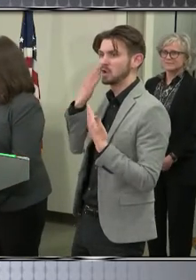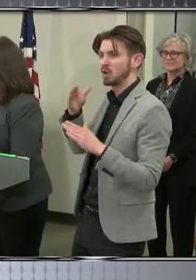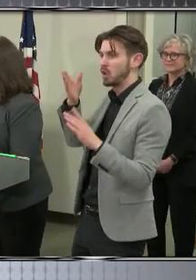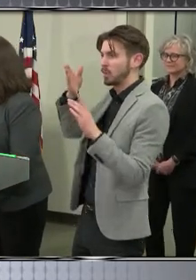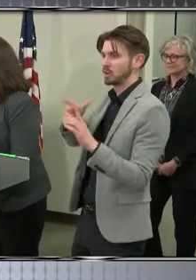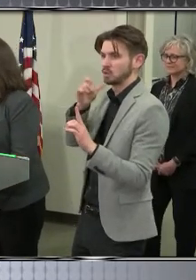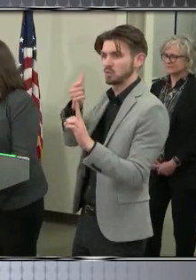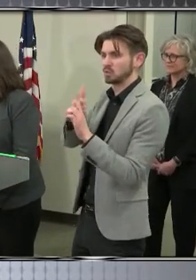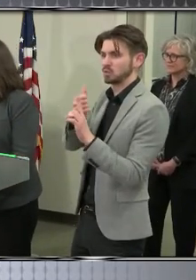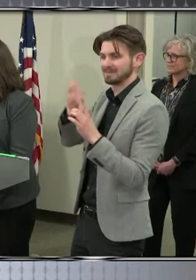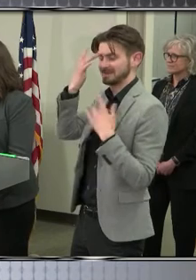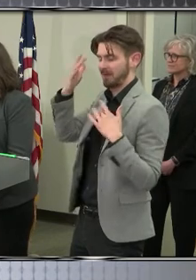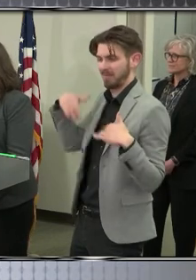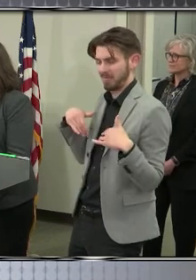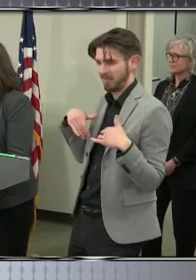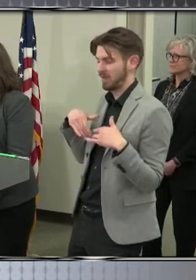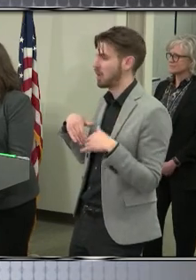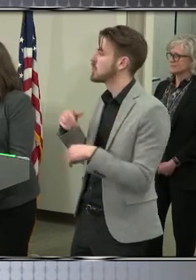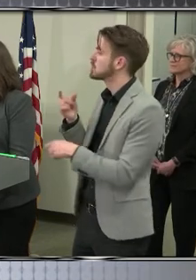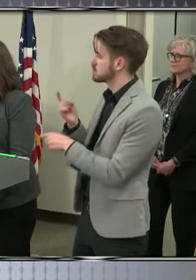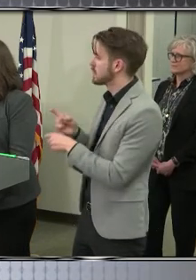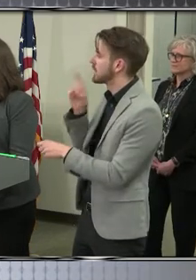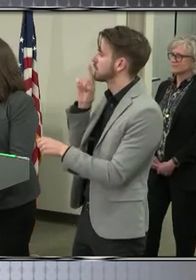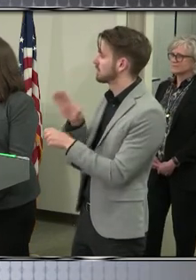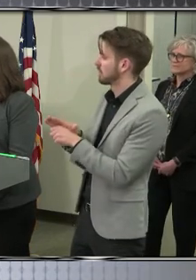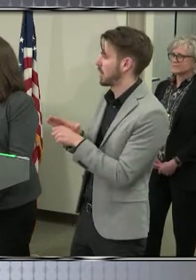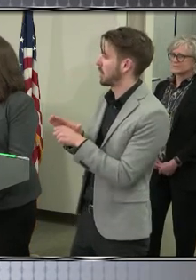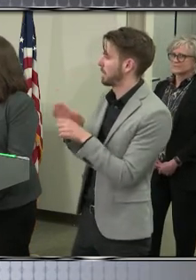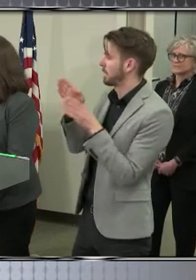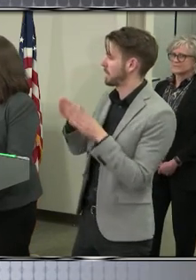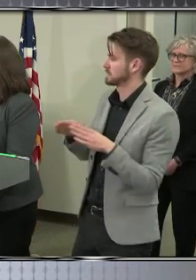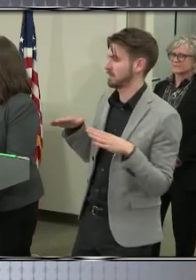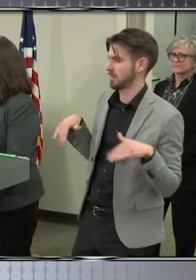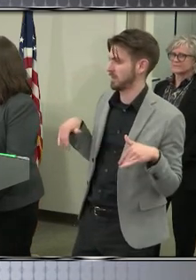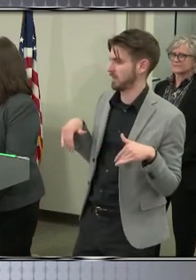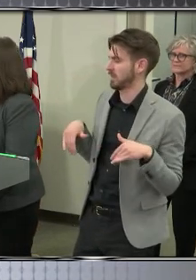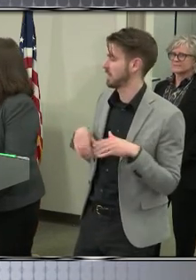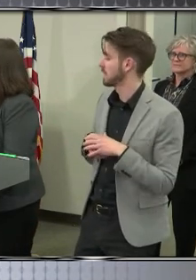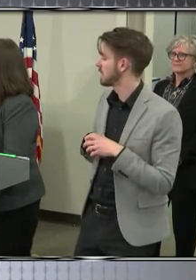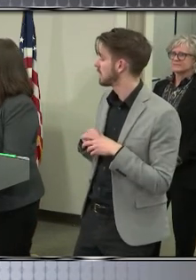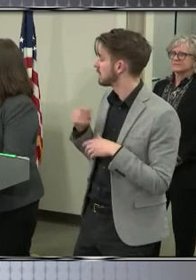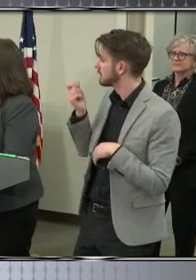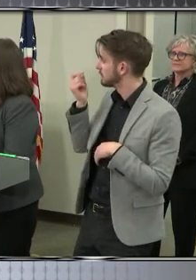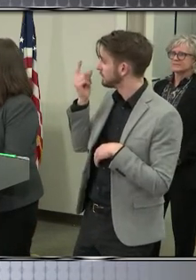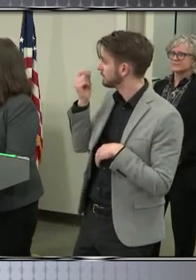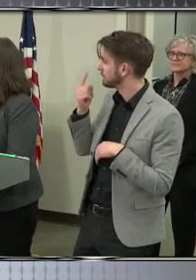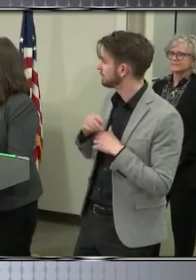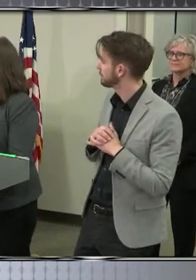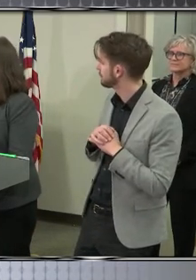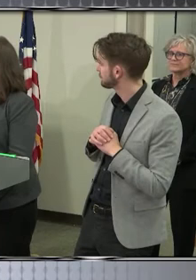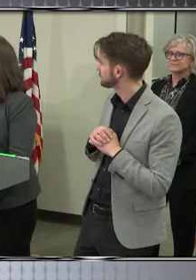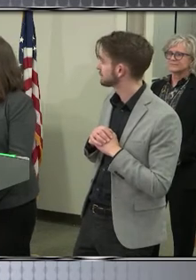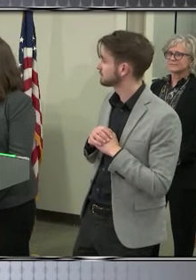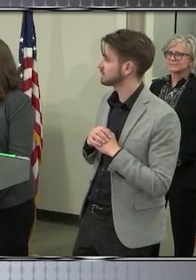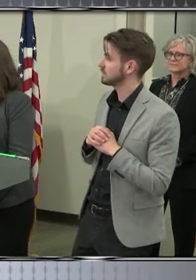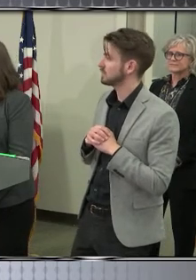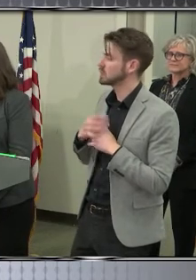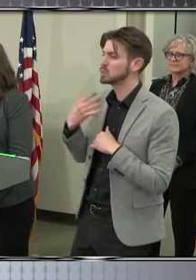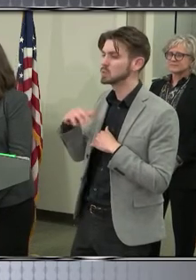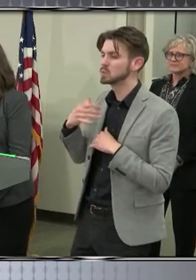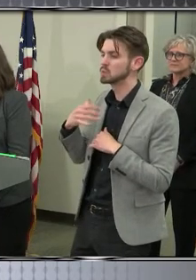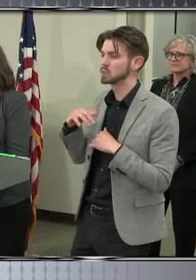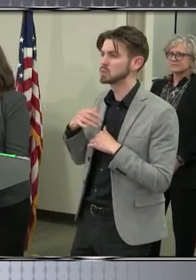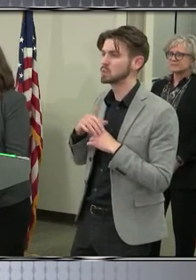You are correct that we have no confirmed cases in El Paso County or Colorado at this time. There has been a lot of work between our